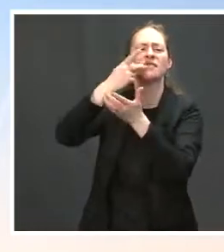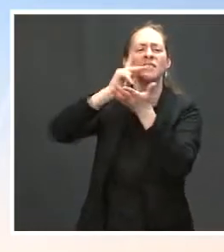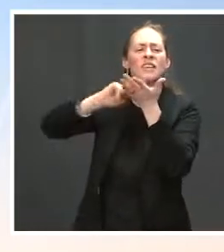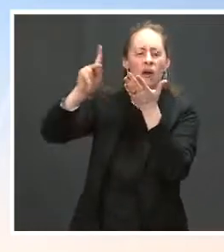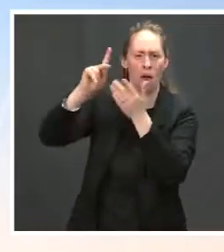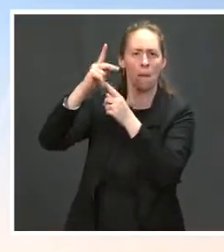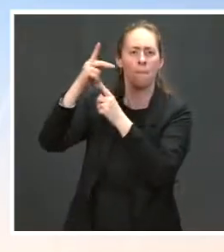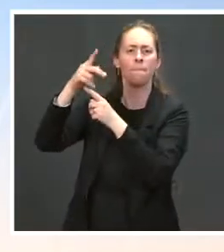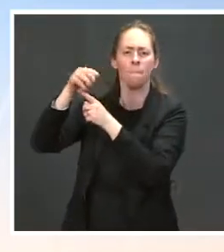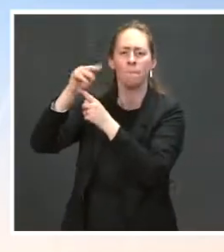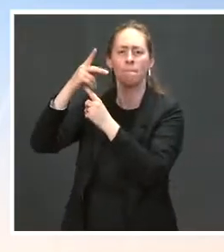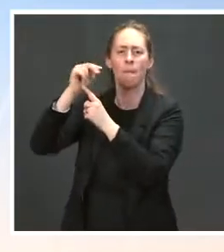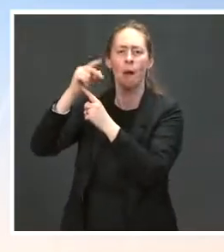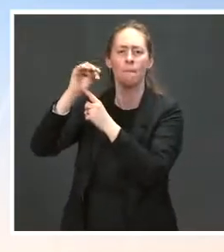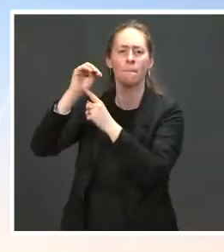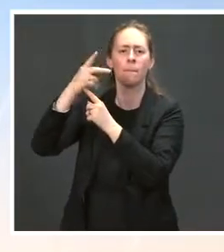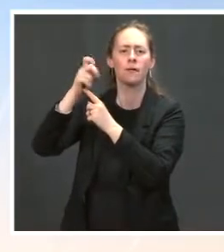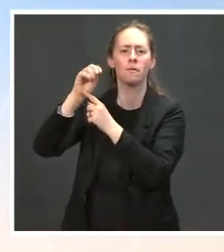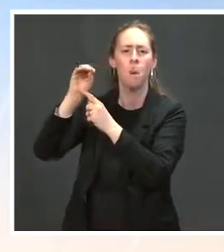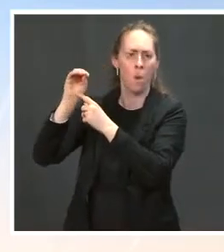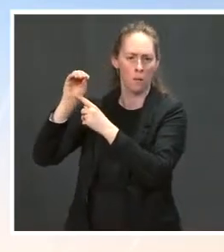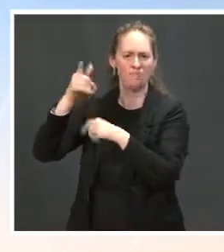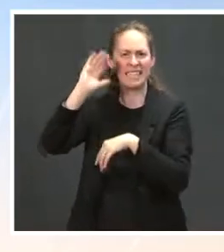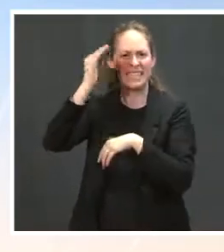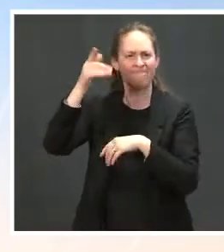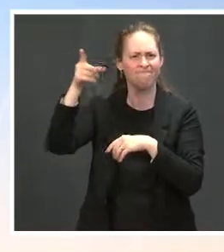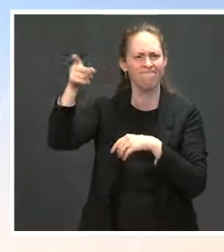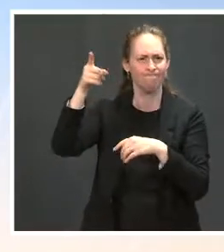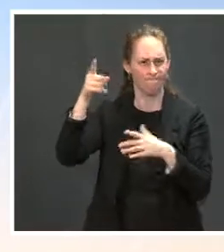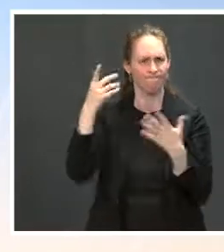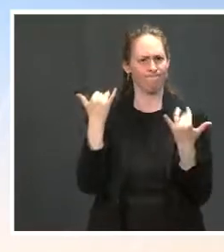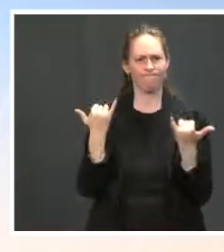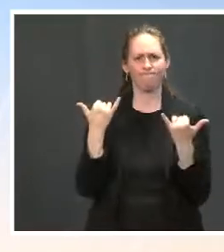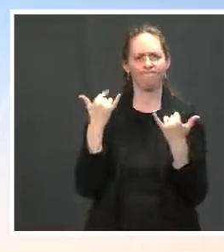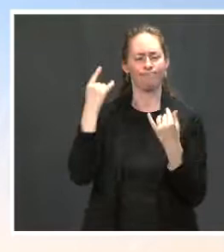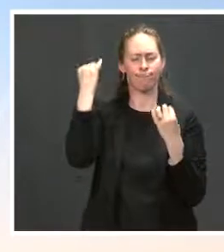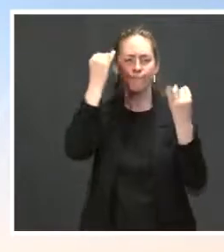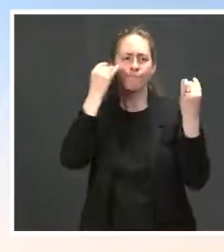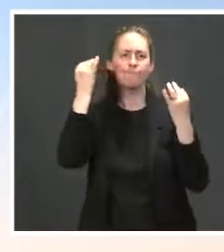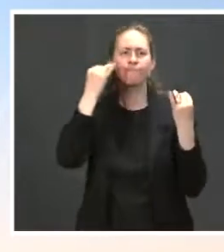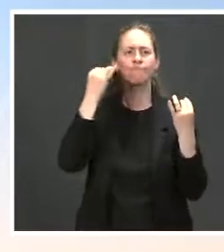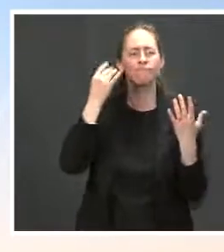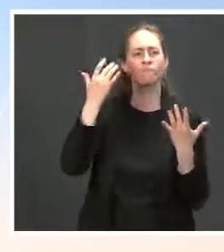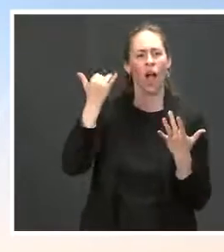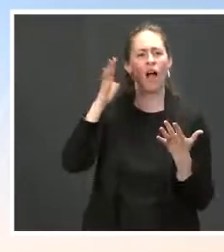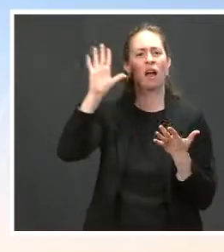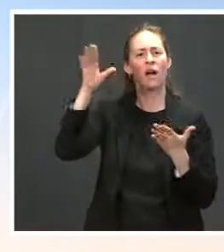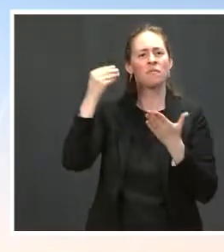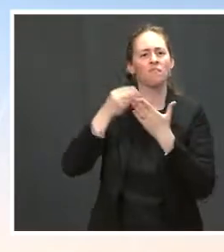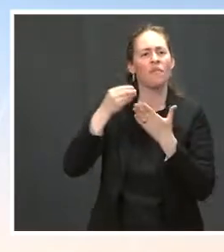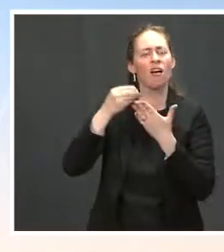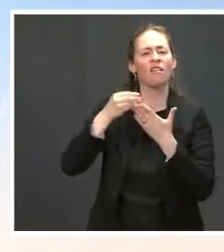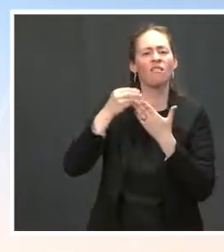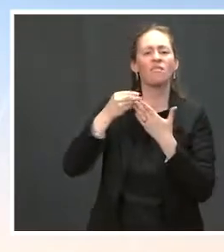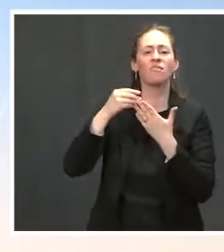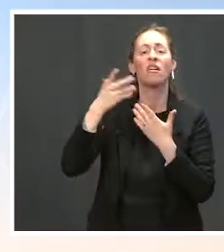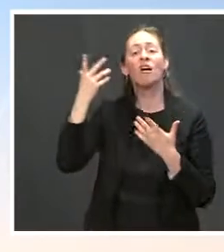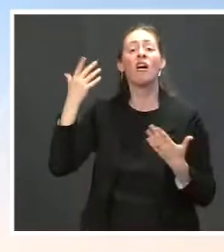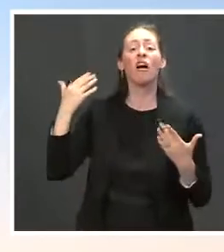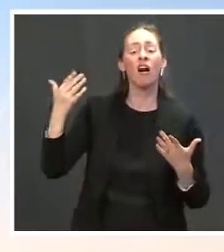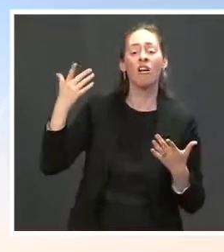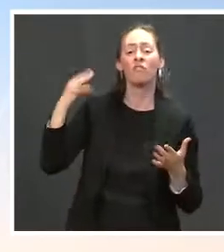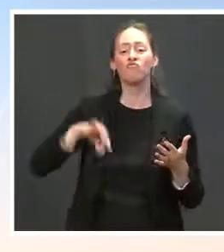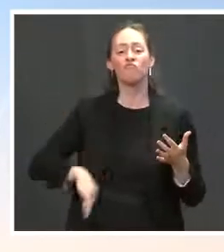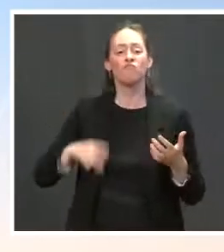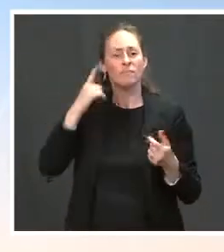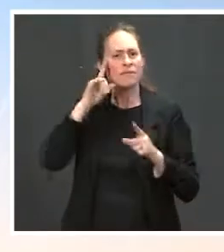he basically wants to introduce a legislation called Maximum Pressure Act. Does this complicate your efforts now? Do